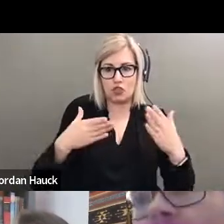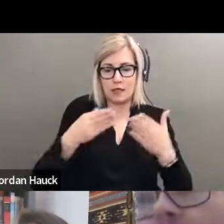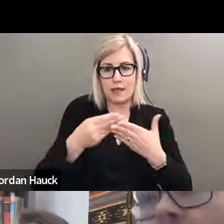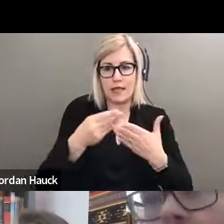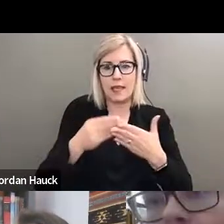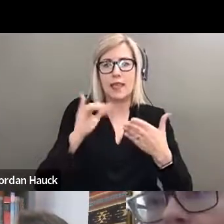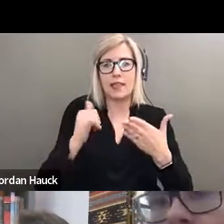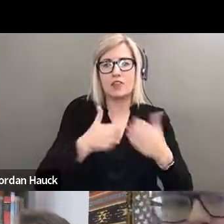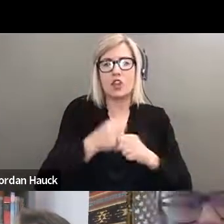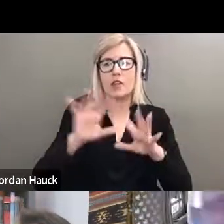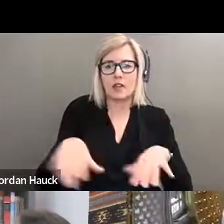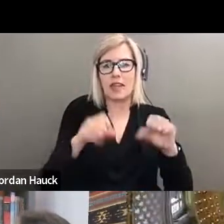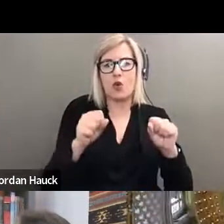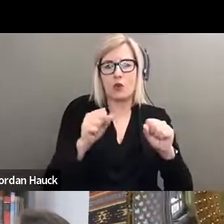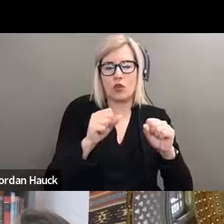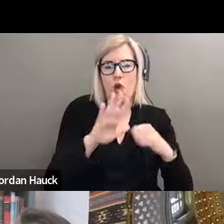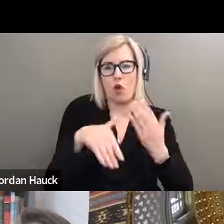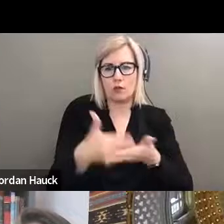year they're taking over the rest of that.